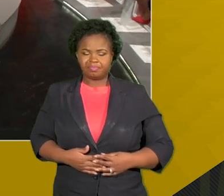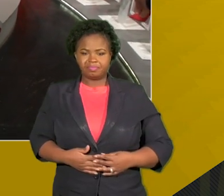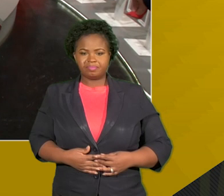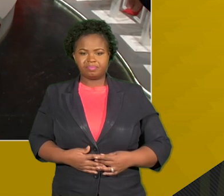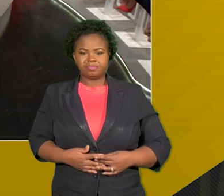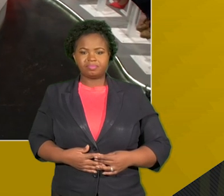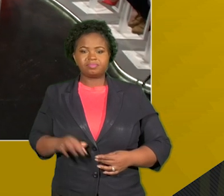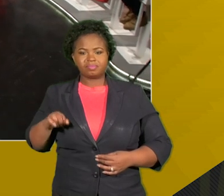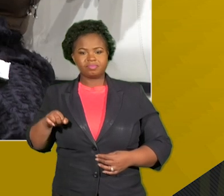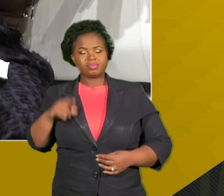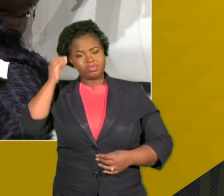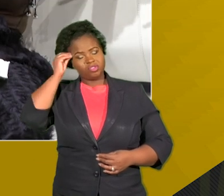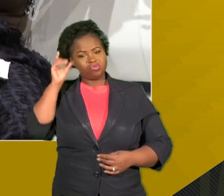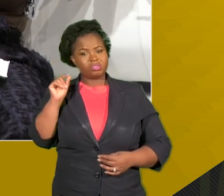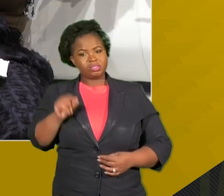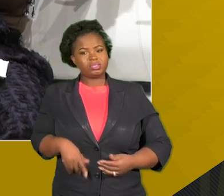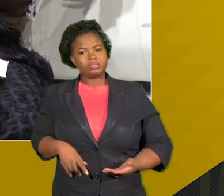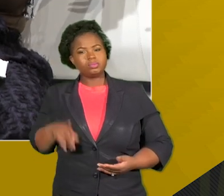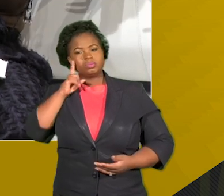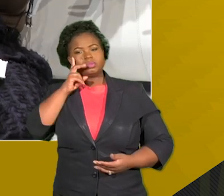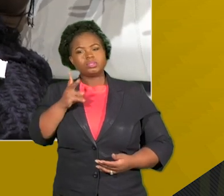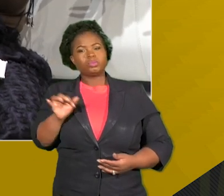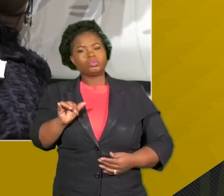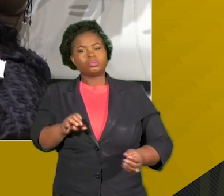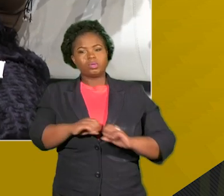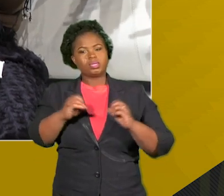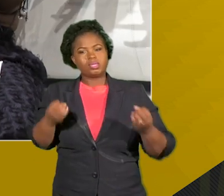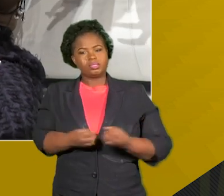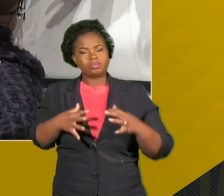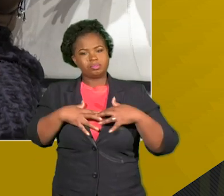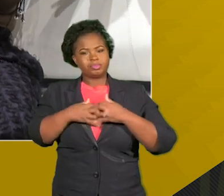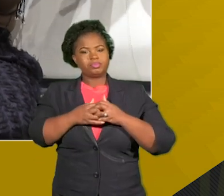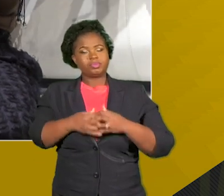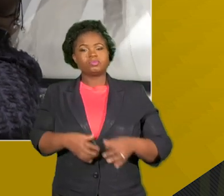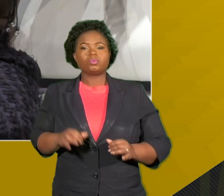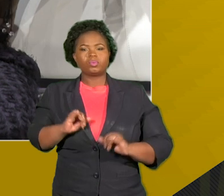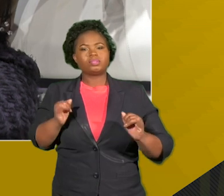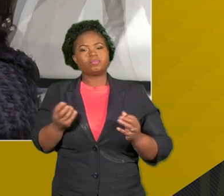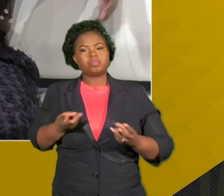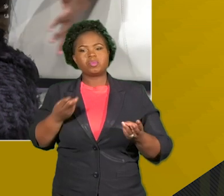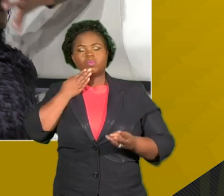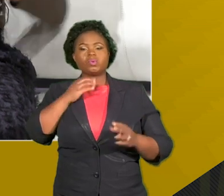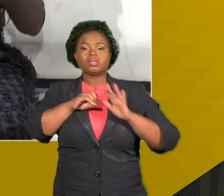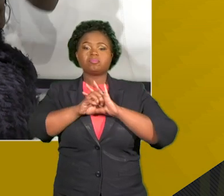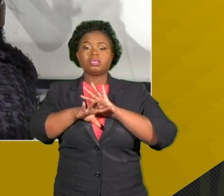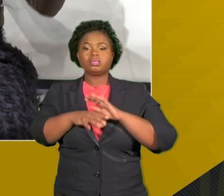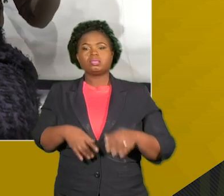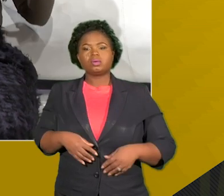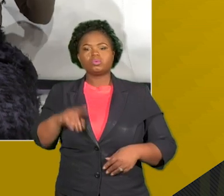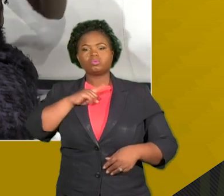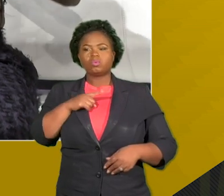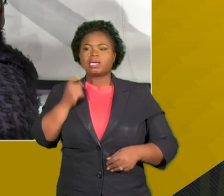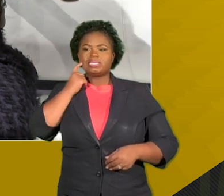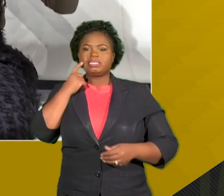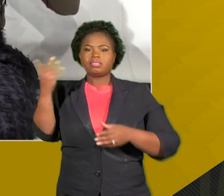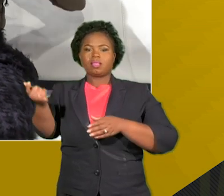I think it's often very interesting, Khorna, what type of organization do I start? Yeah. Especially for Batwaling in the media. Yeah. They sometimes get pulled